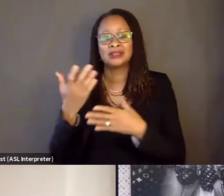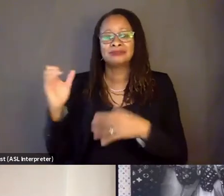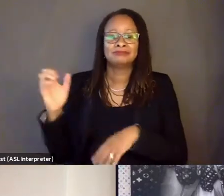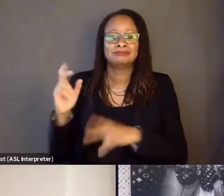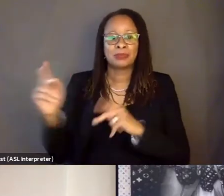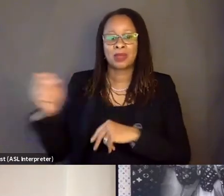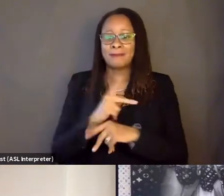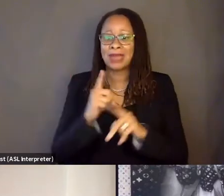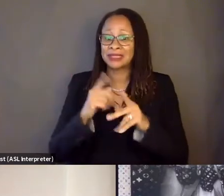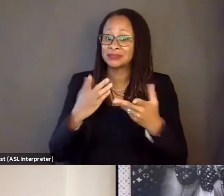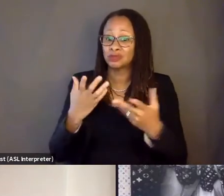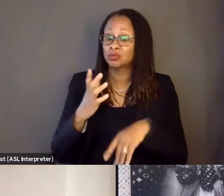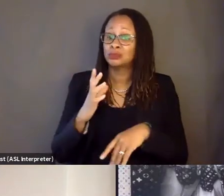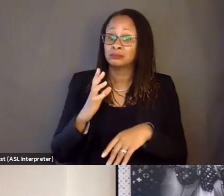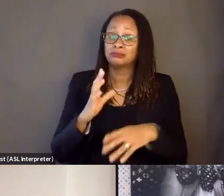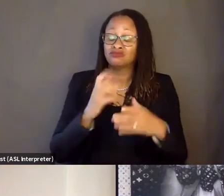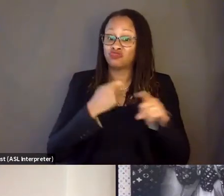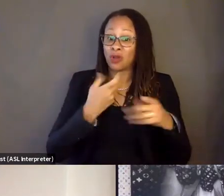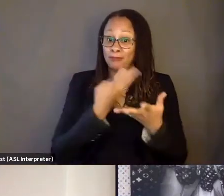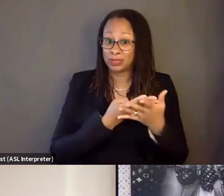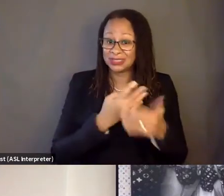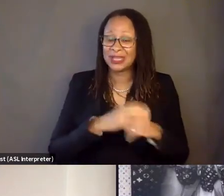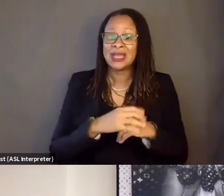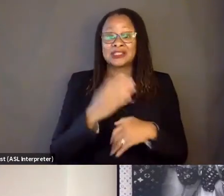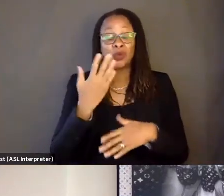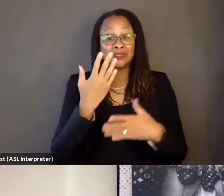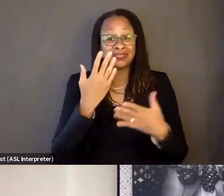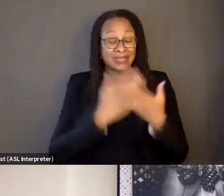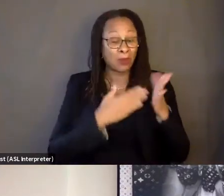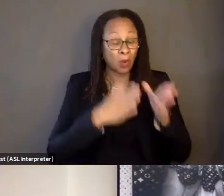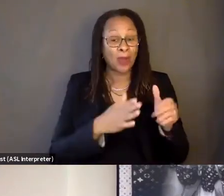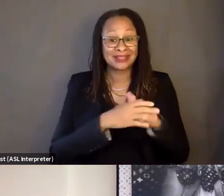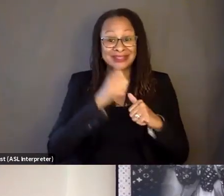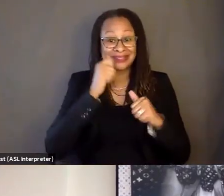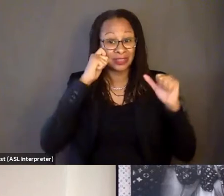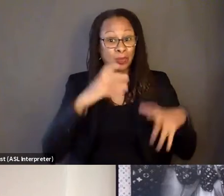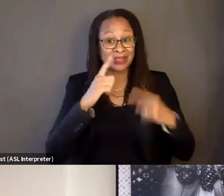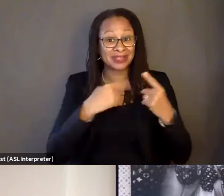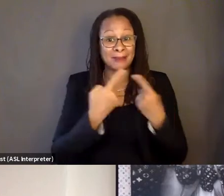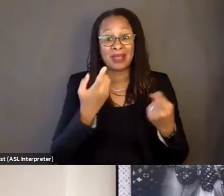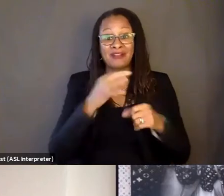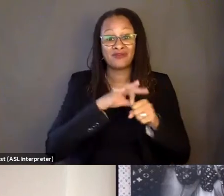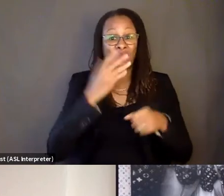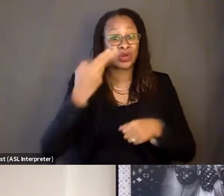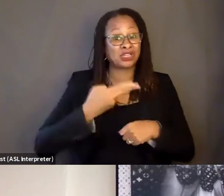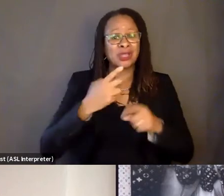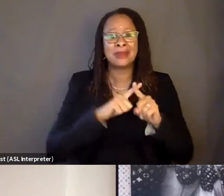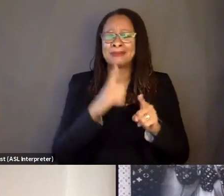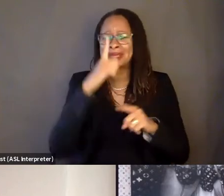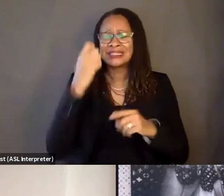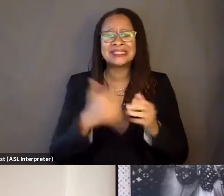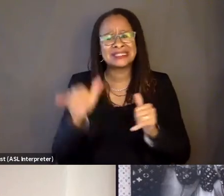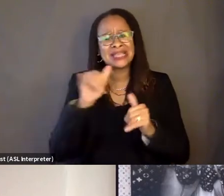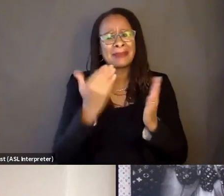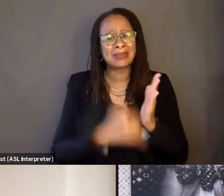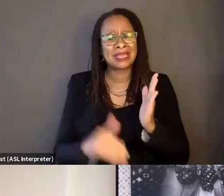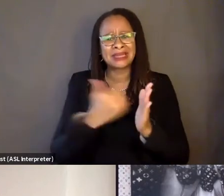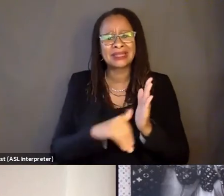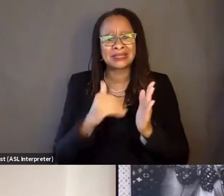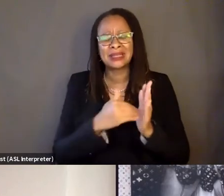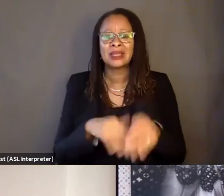something totally unsurprising about the course of history, because it is, like you said, the same thing over and over again, right?